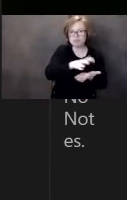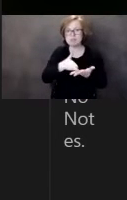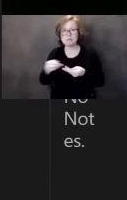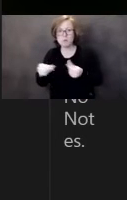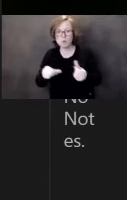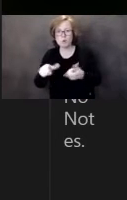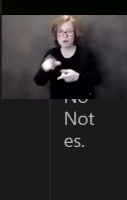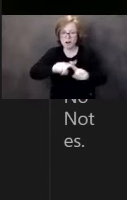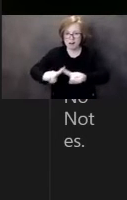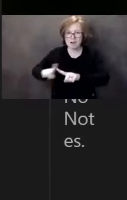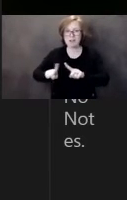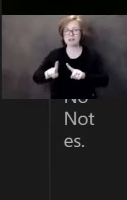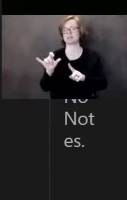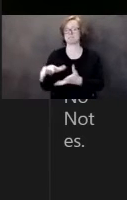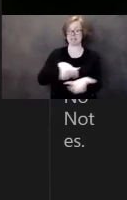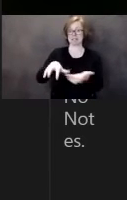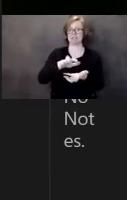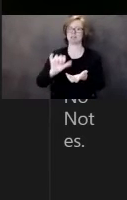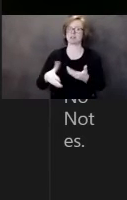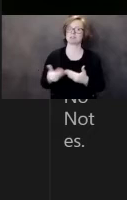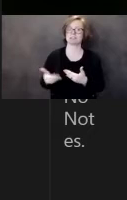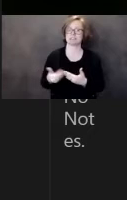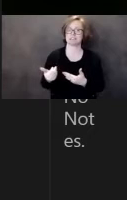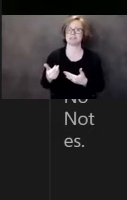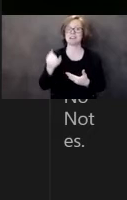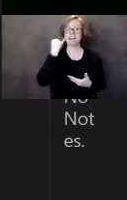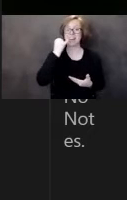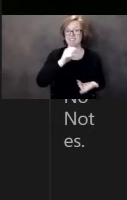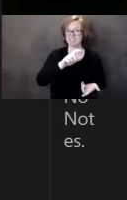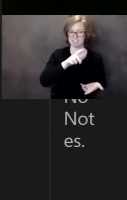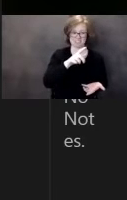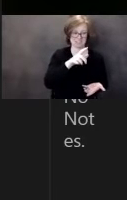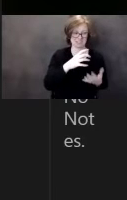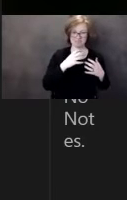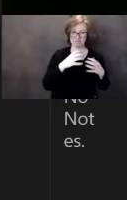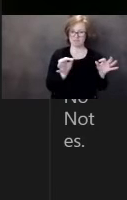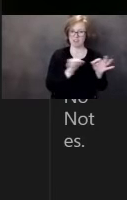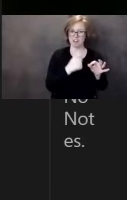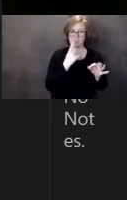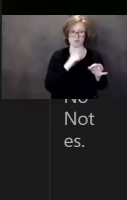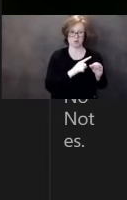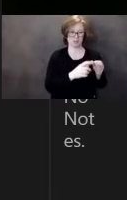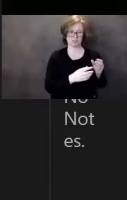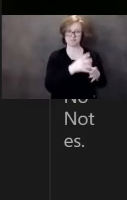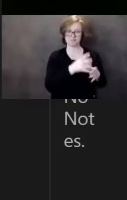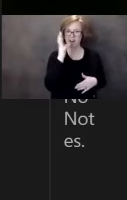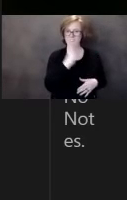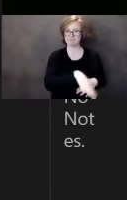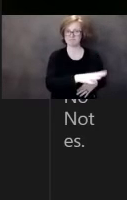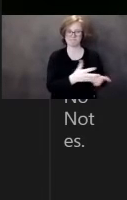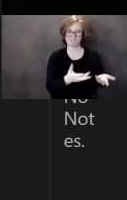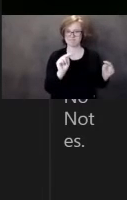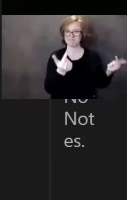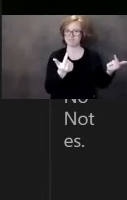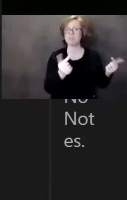when land is less valuable for crops, it tends to be where we stuff the animals. So think about that. If you can afford to have a large